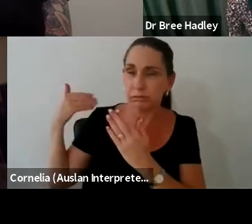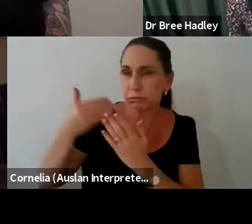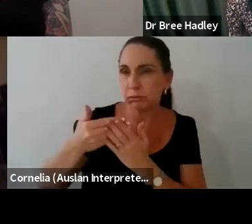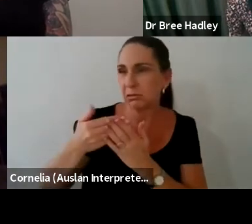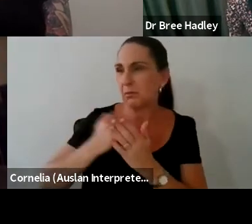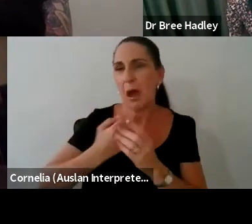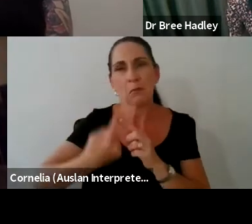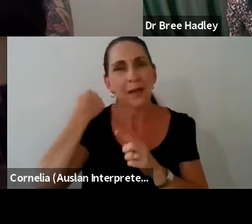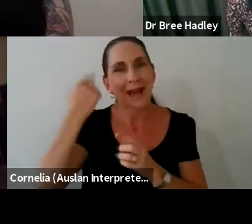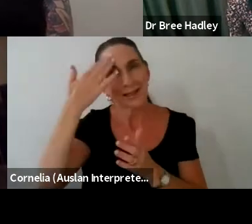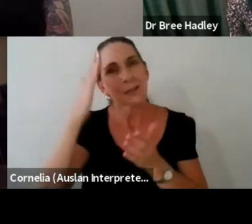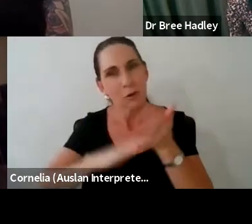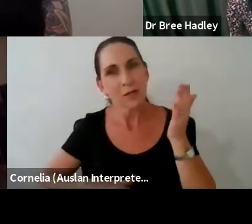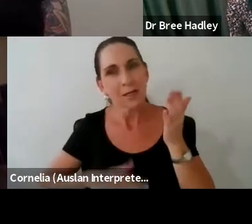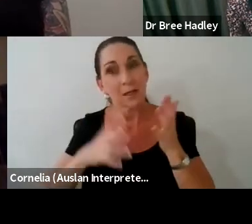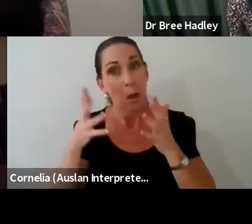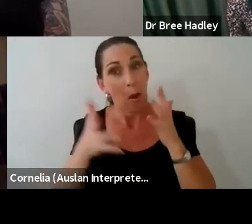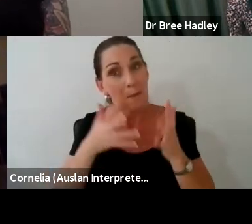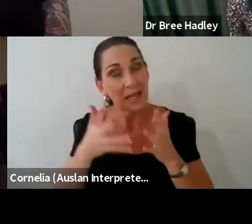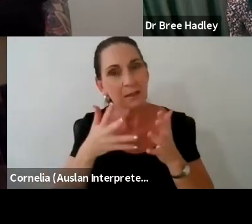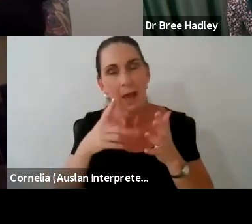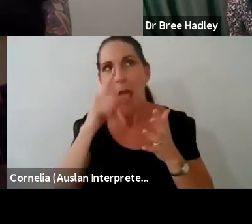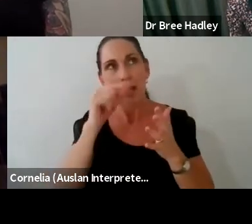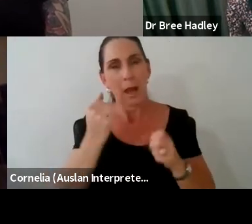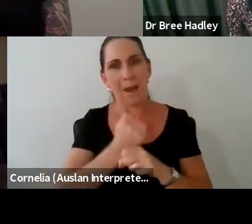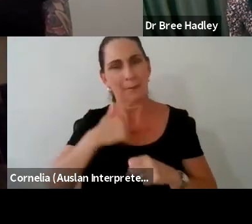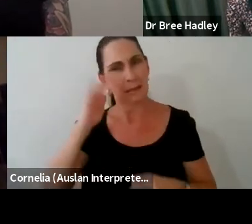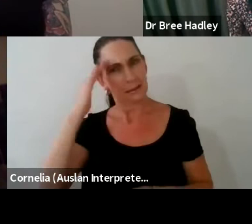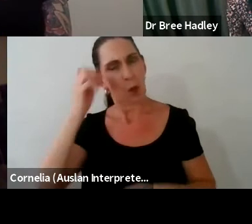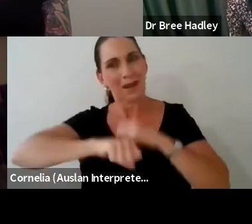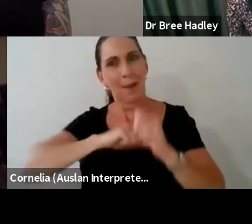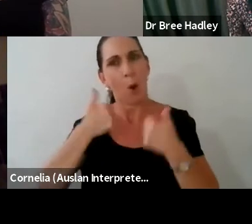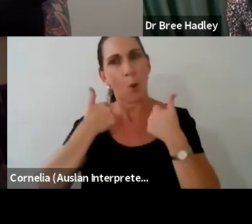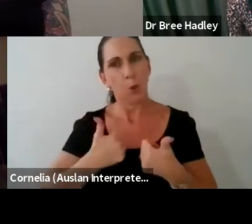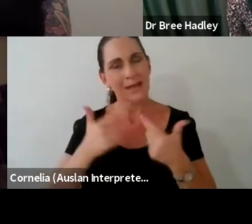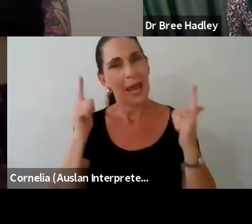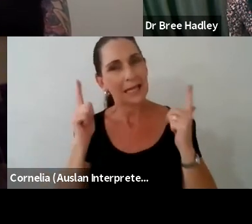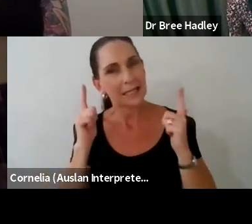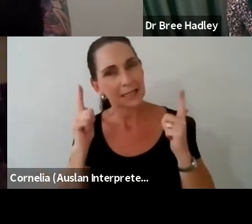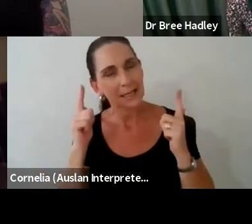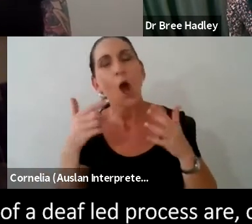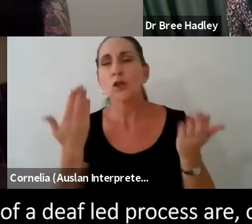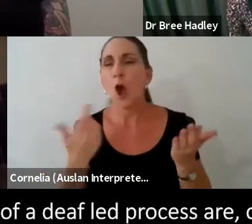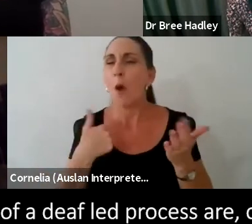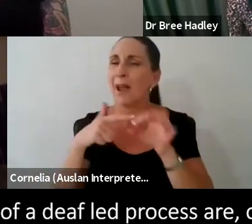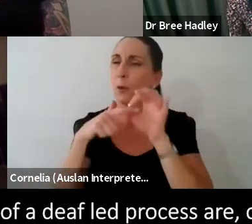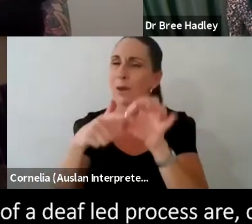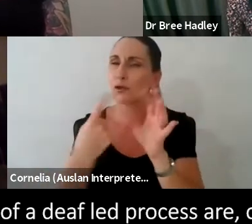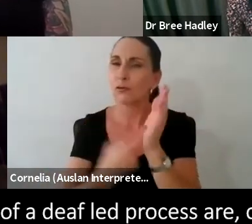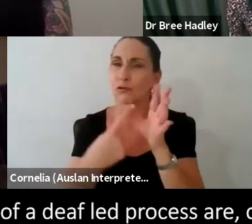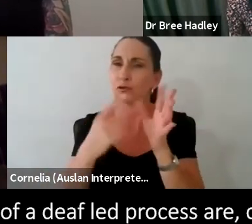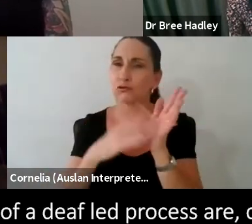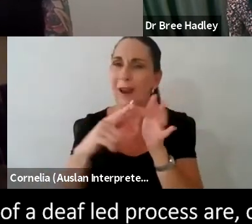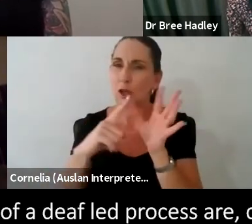past experiences has the capacity to make us good leaders. I'd love to know, Racheal, what you think the